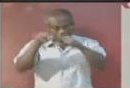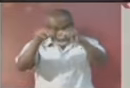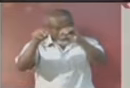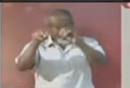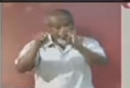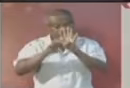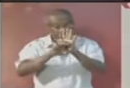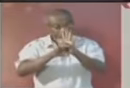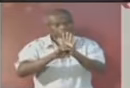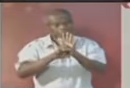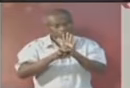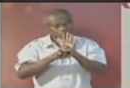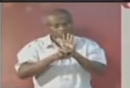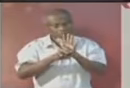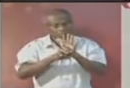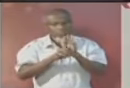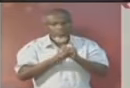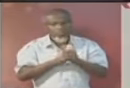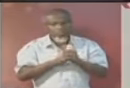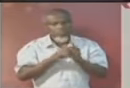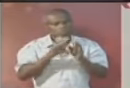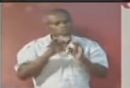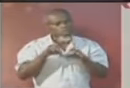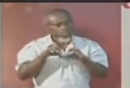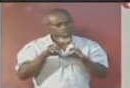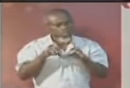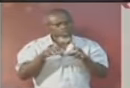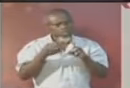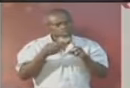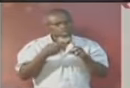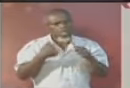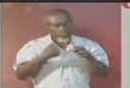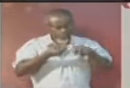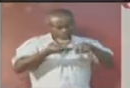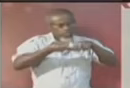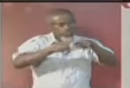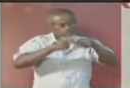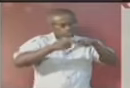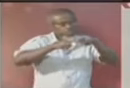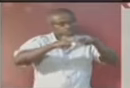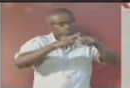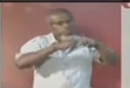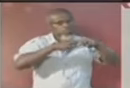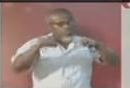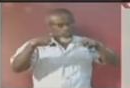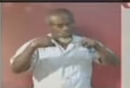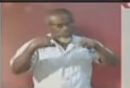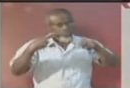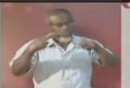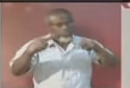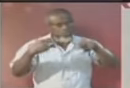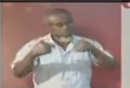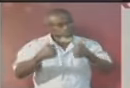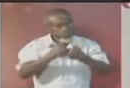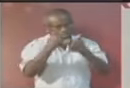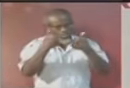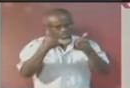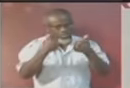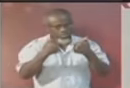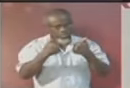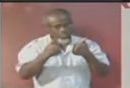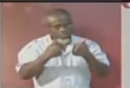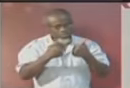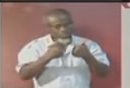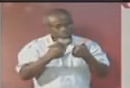example, you'll tend to have an exacerbation of the viral symptoms in most instances. Of course, staying indoors, which